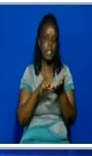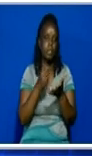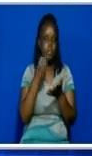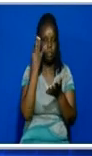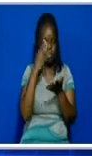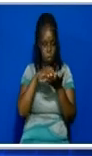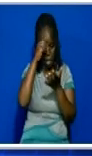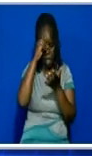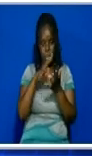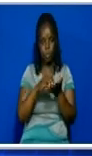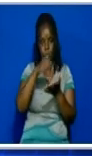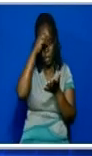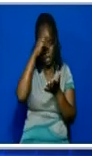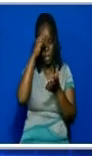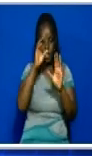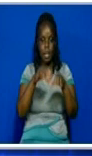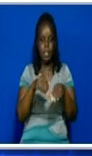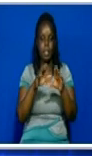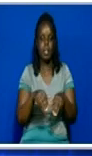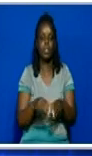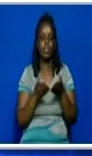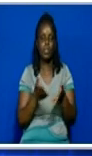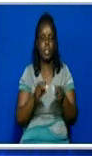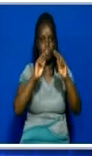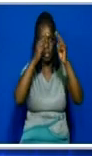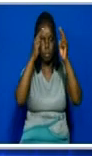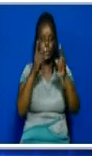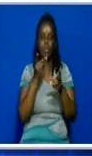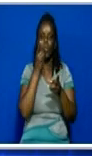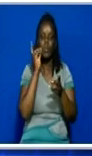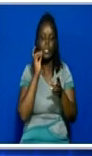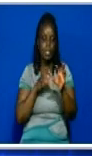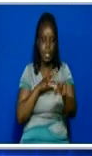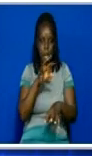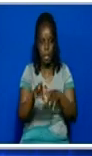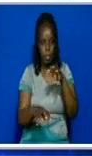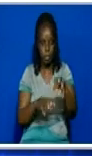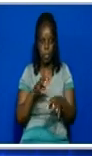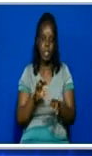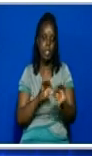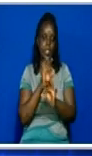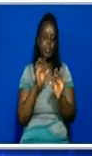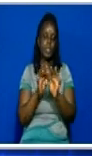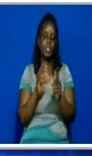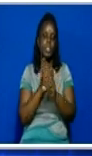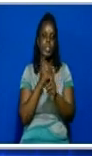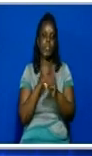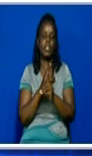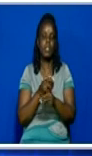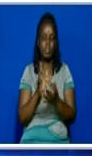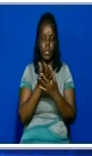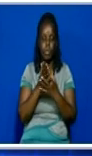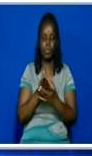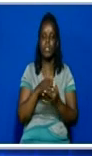learning agriculture. Now, today we are on the topic of domestic animals, and more specifically distinguishing between the male